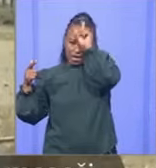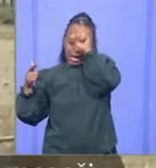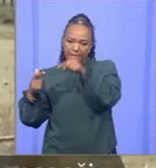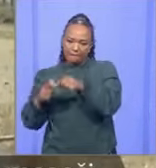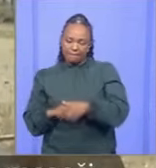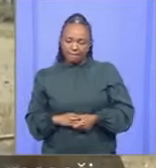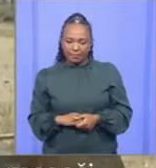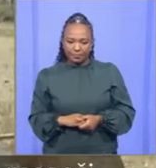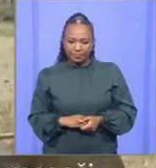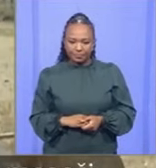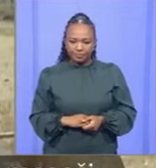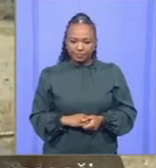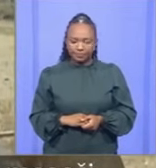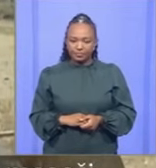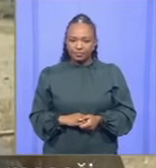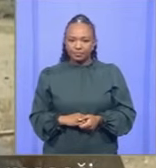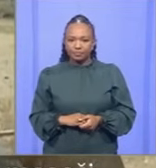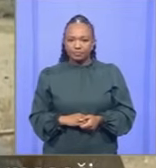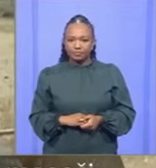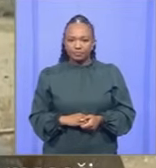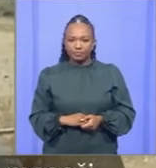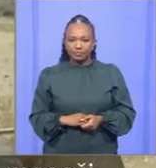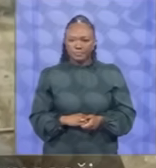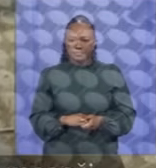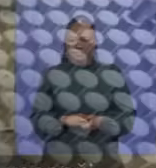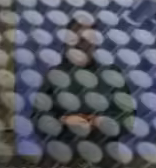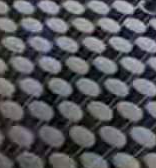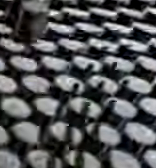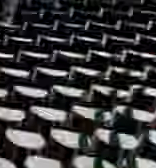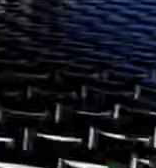SABC mo Mamerotse kwa ntle ga Rustenburg.